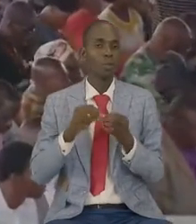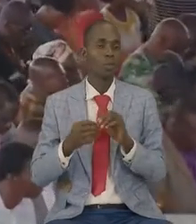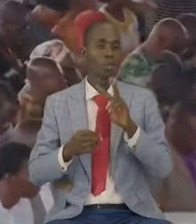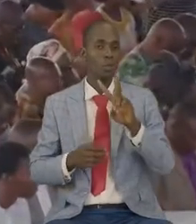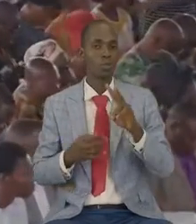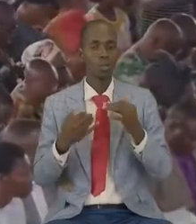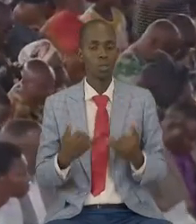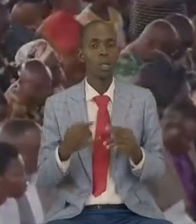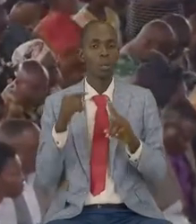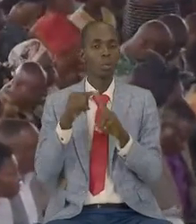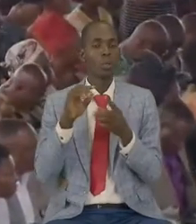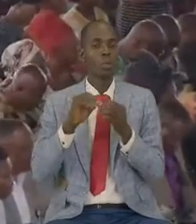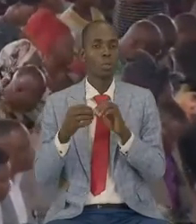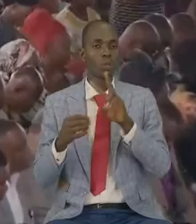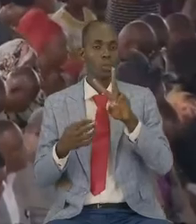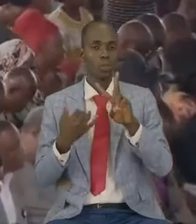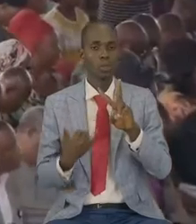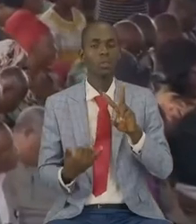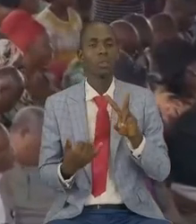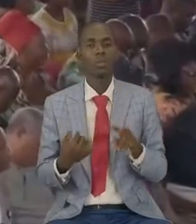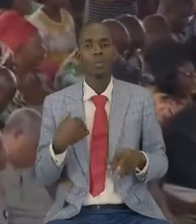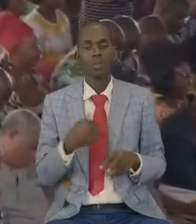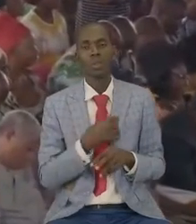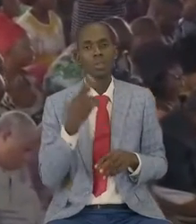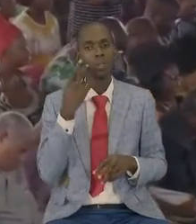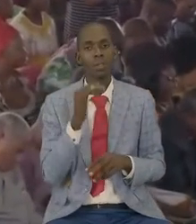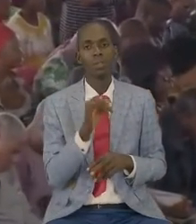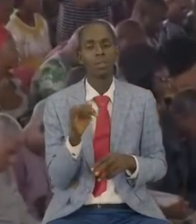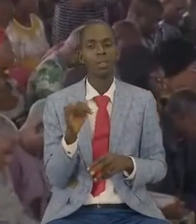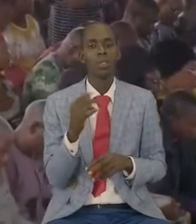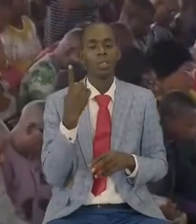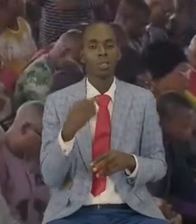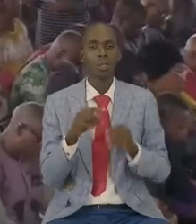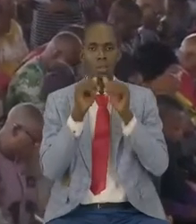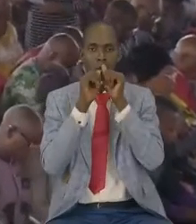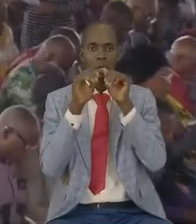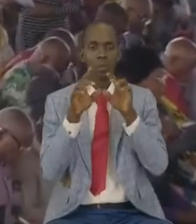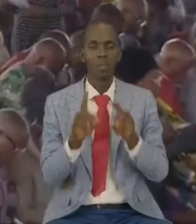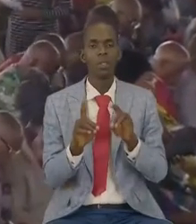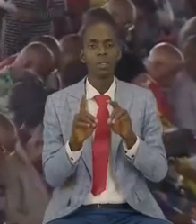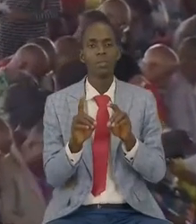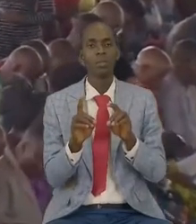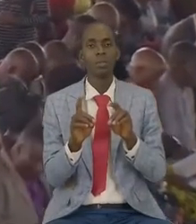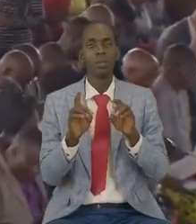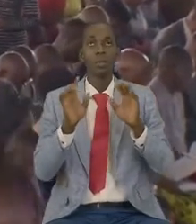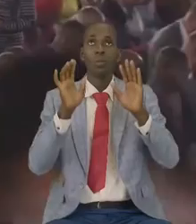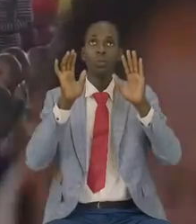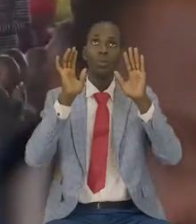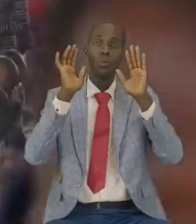two now. Point number two, we're looking at the blessed,